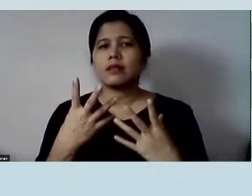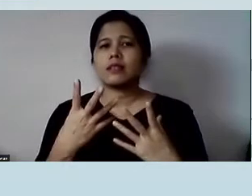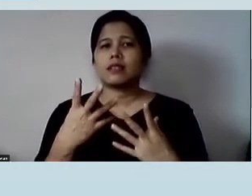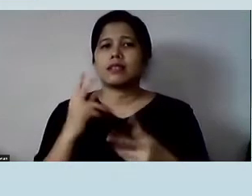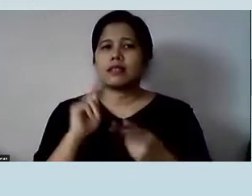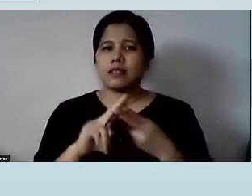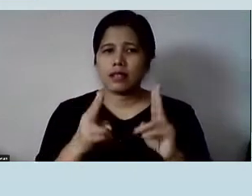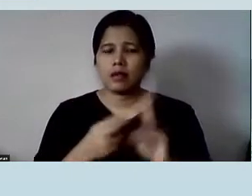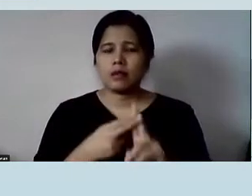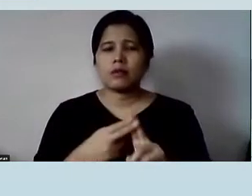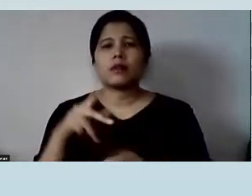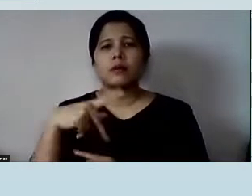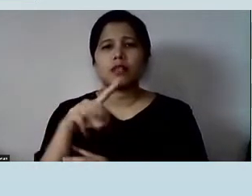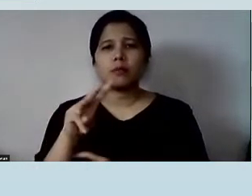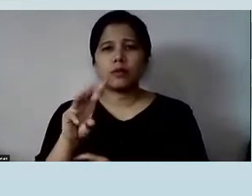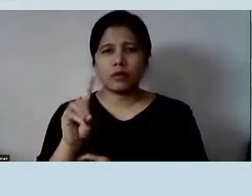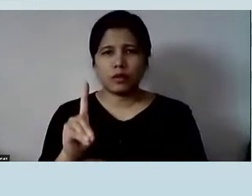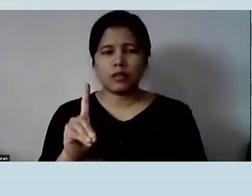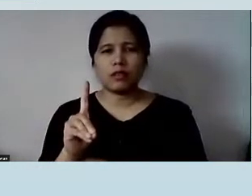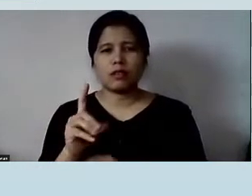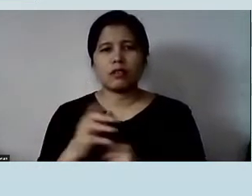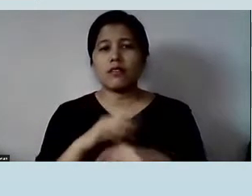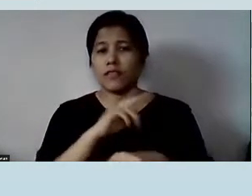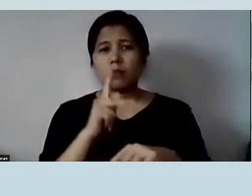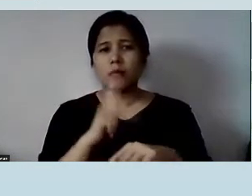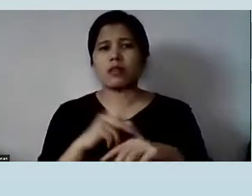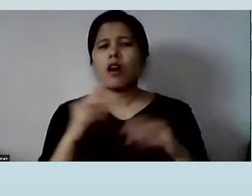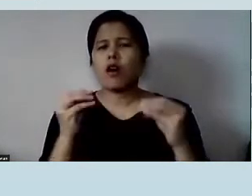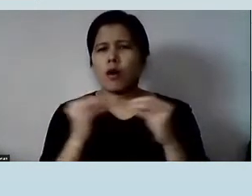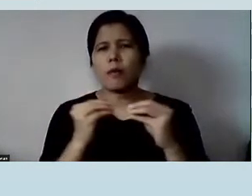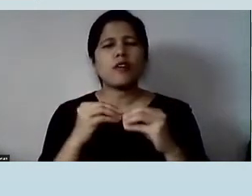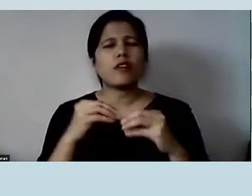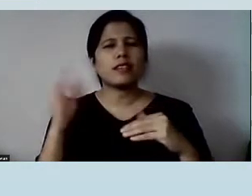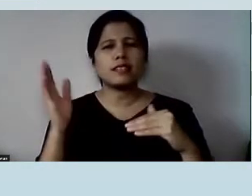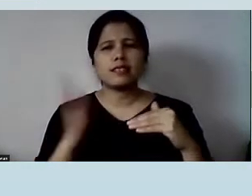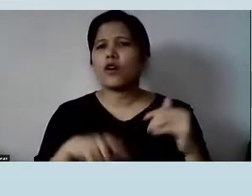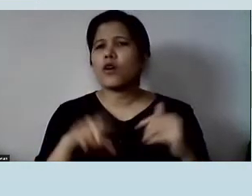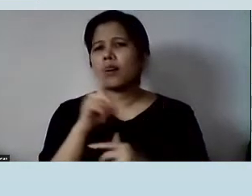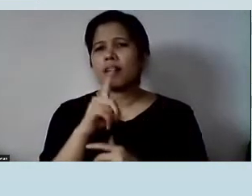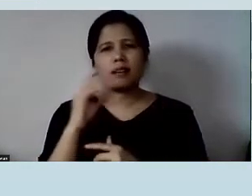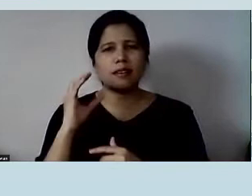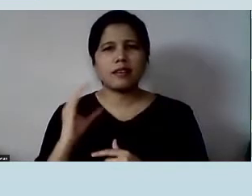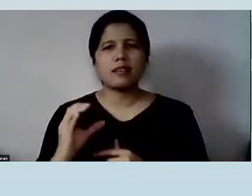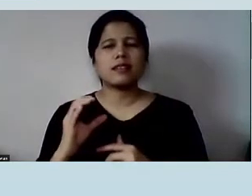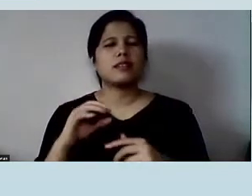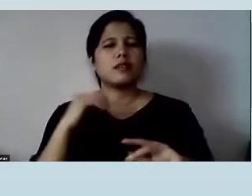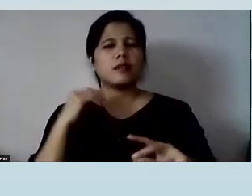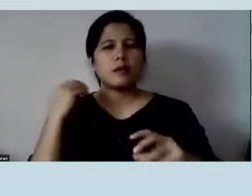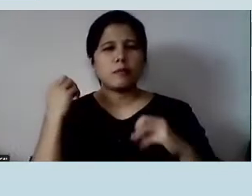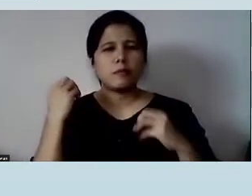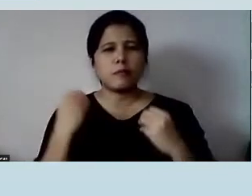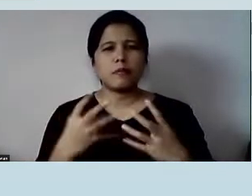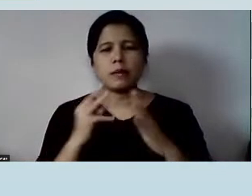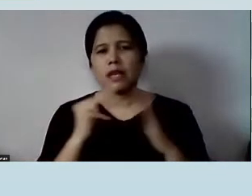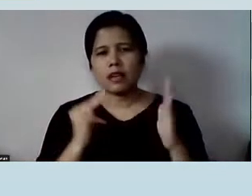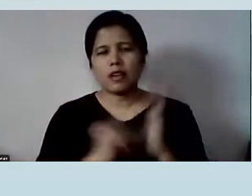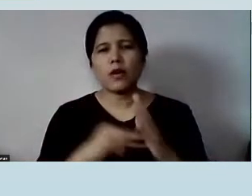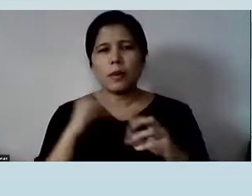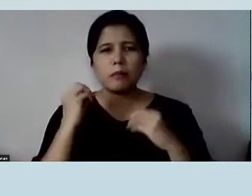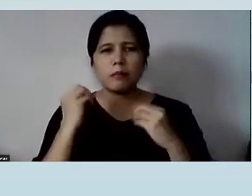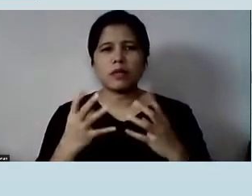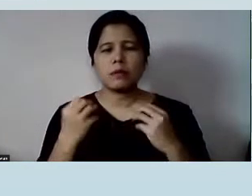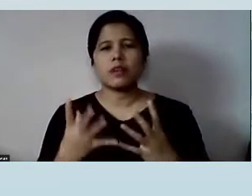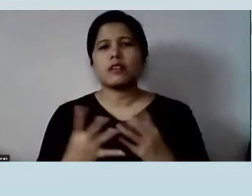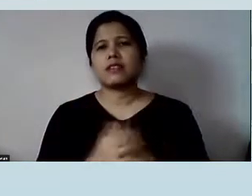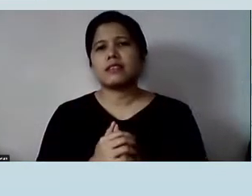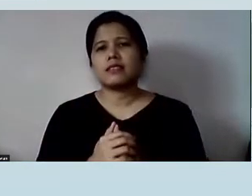all over the world. And talking about the Philippines, we have more than 100 million people here. And about 15% of